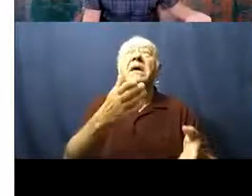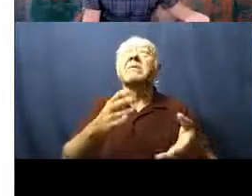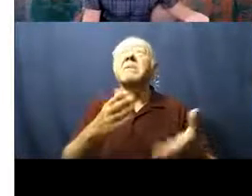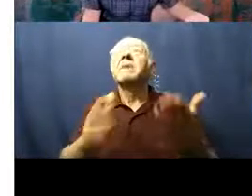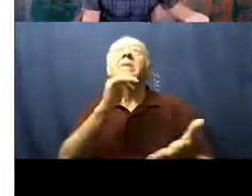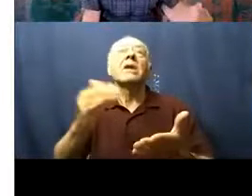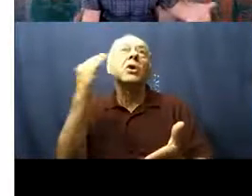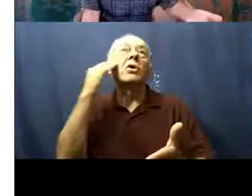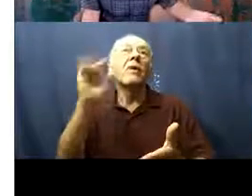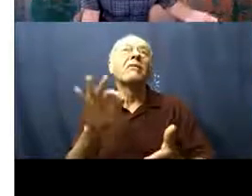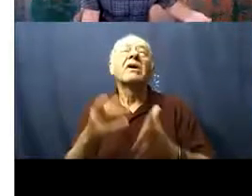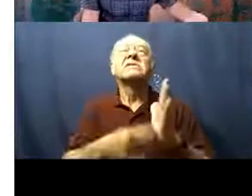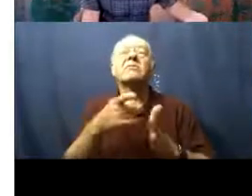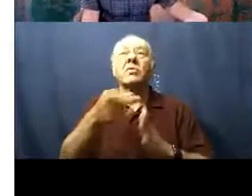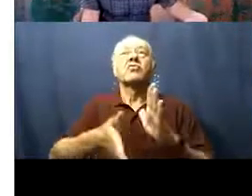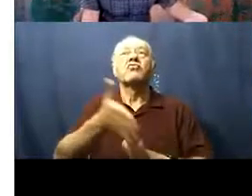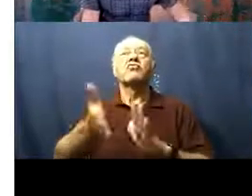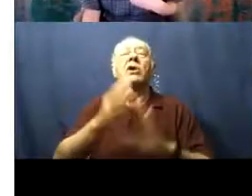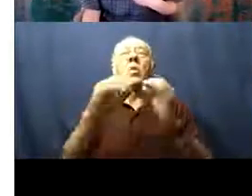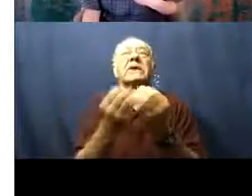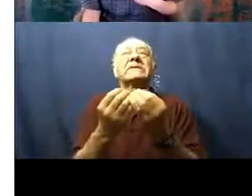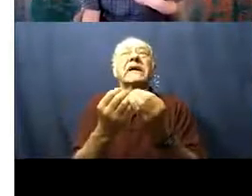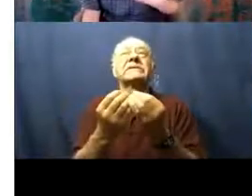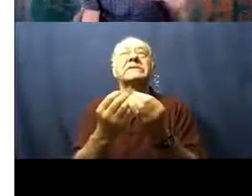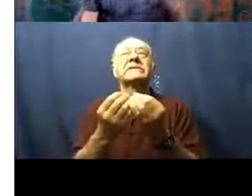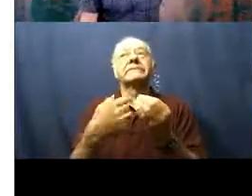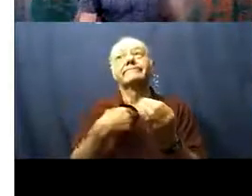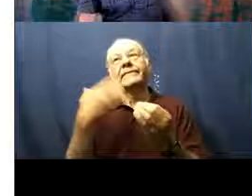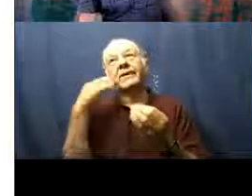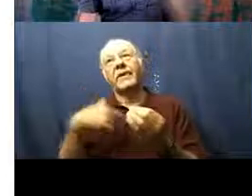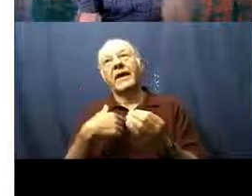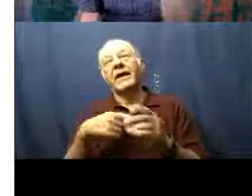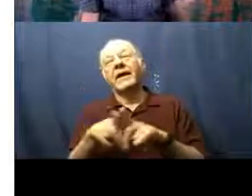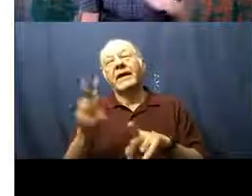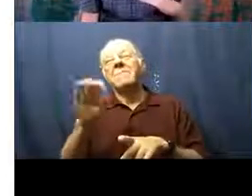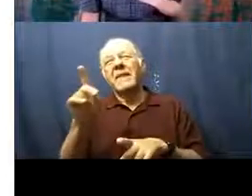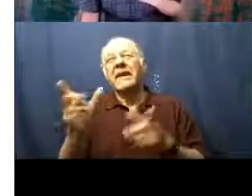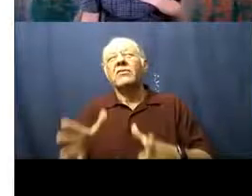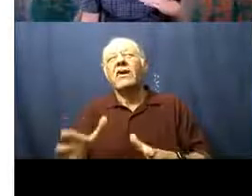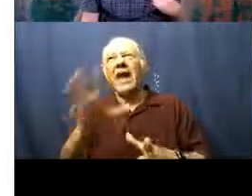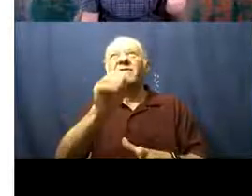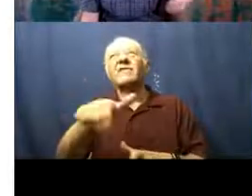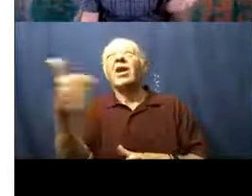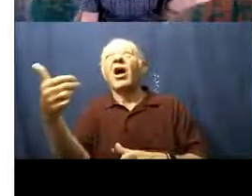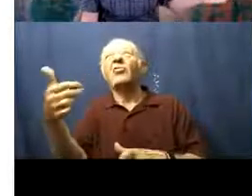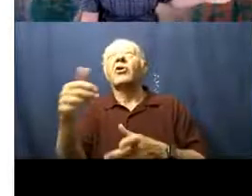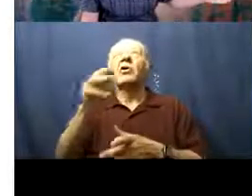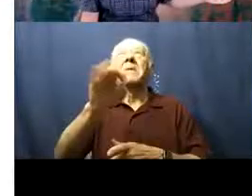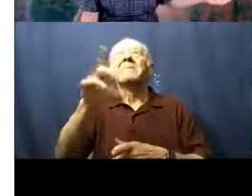of. Sometimes when you're running an organization, I can say this as a Medicaid director, when there's 50 other Medicaid directors out